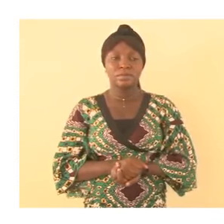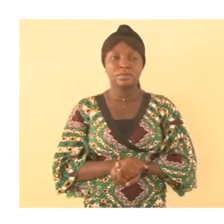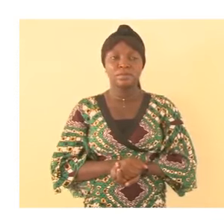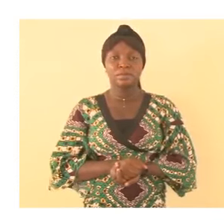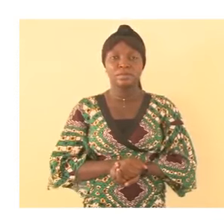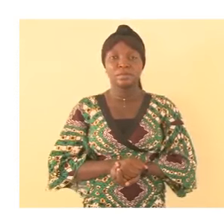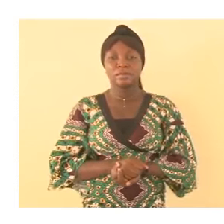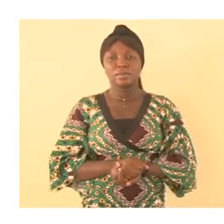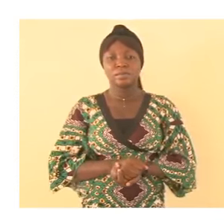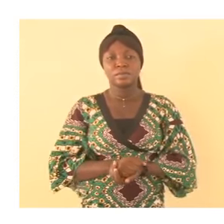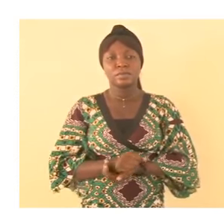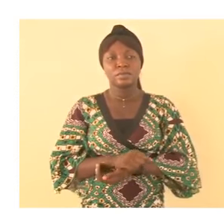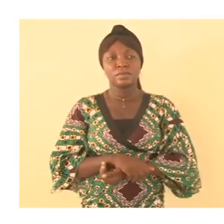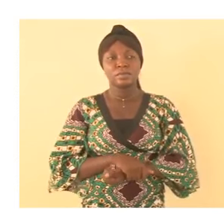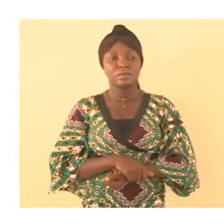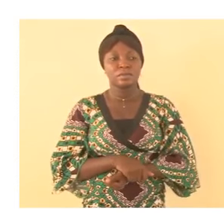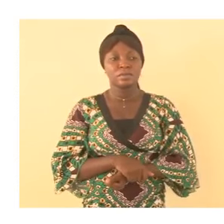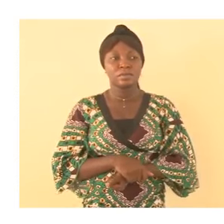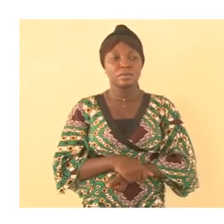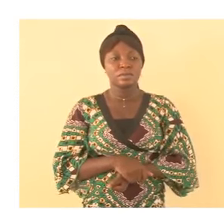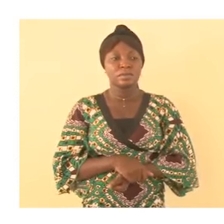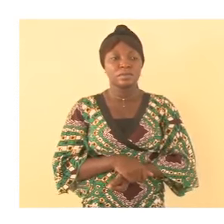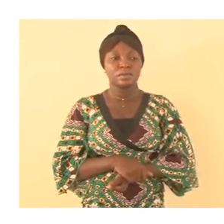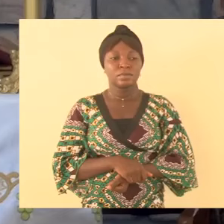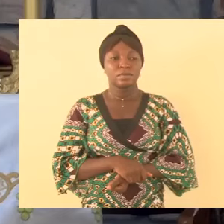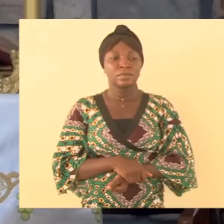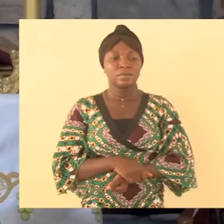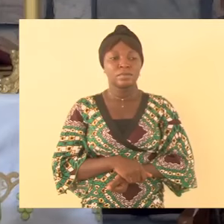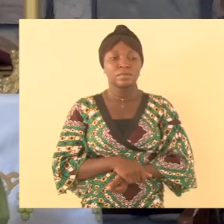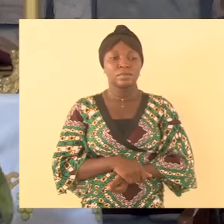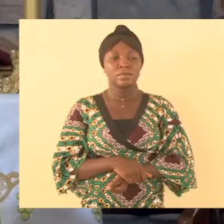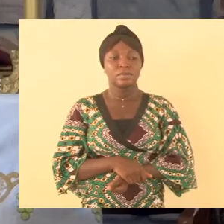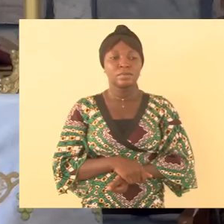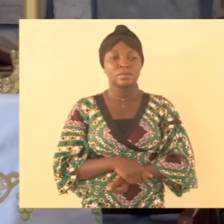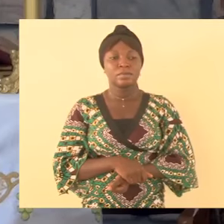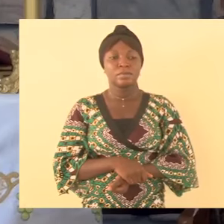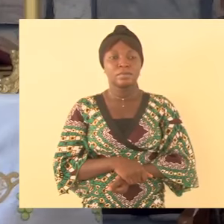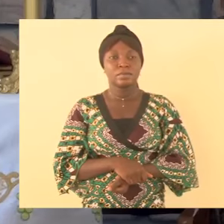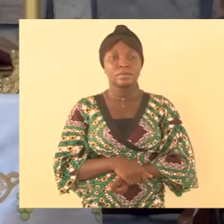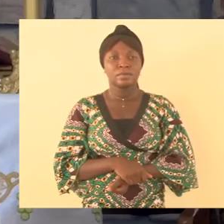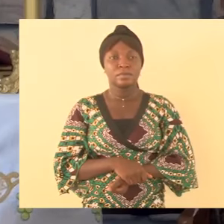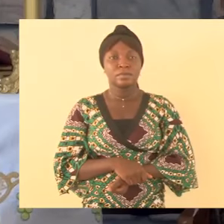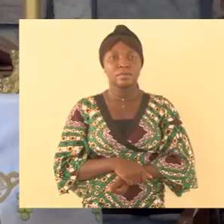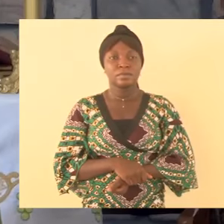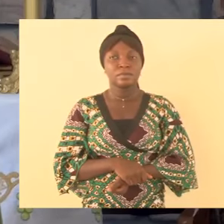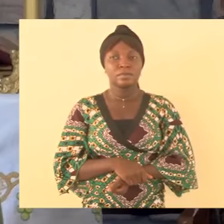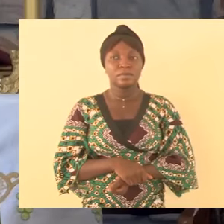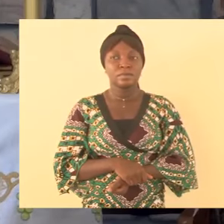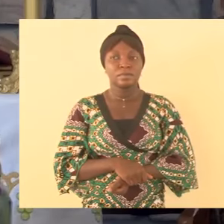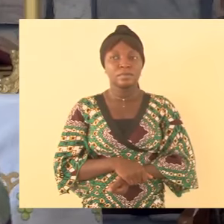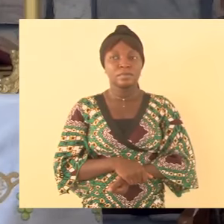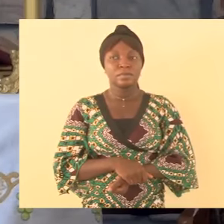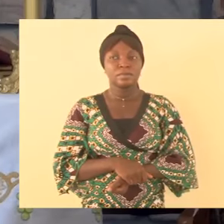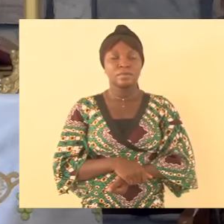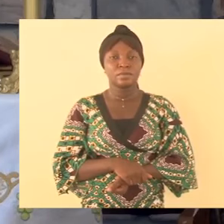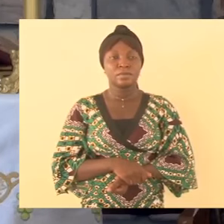You know, she said something about greed. And Ebenezer said something about insufficiency. We always have a feeling